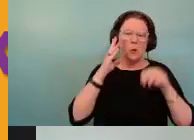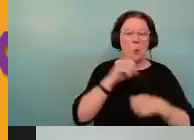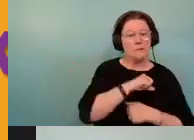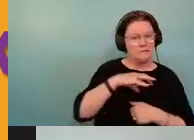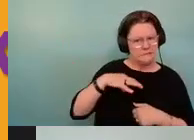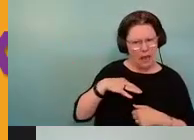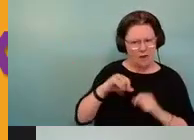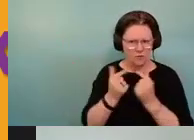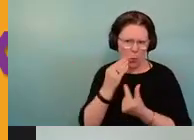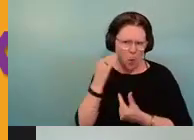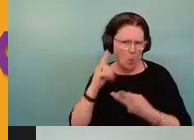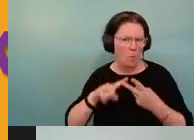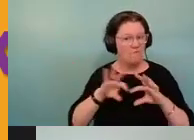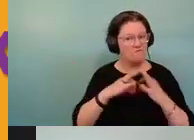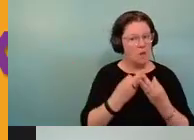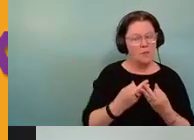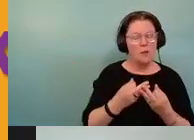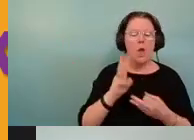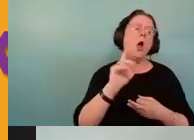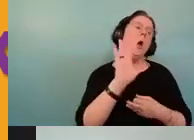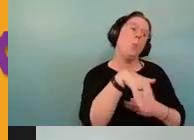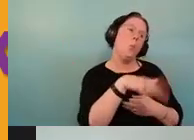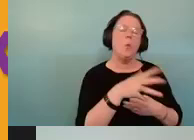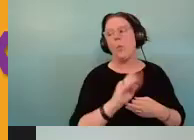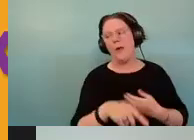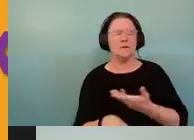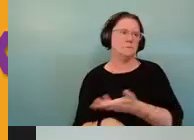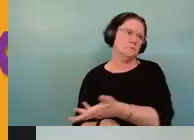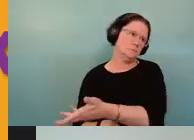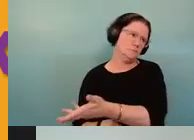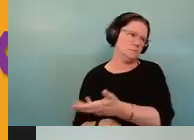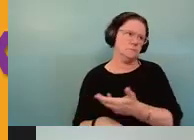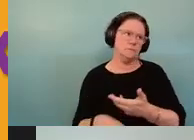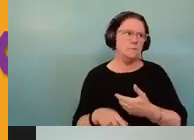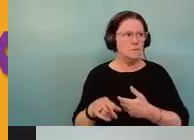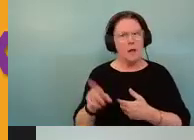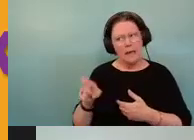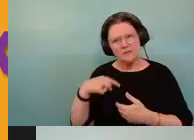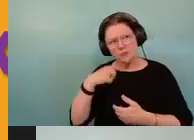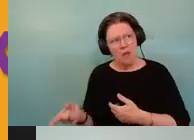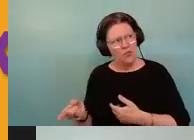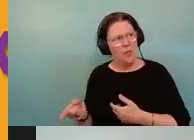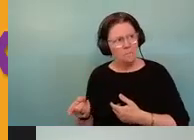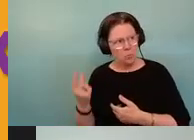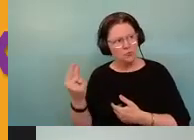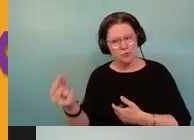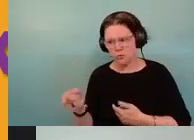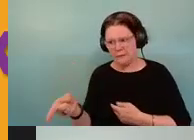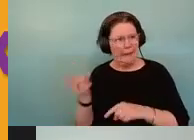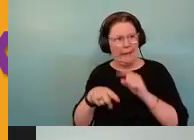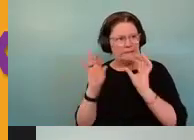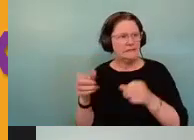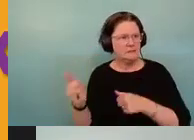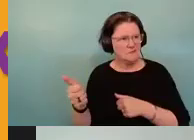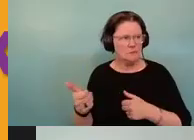or people in their circle, justify it by saying, well, they need to know what to do, so I'm telling them what to do. But I